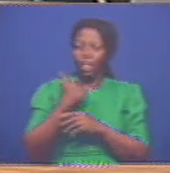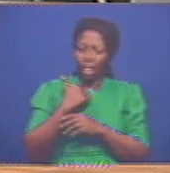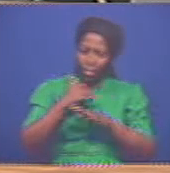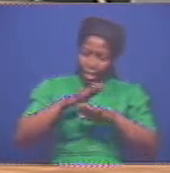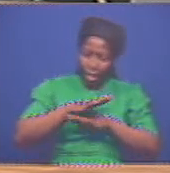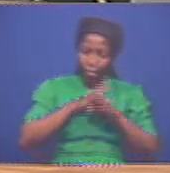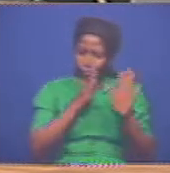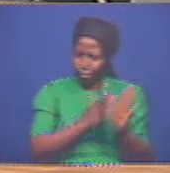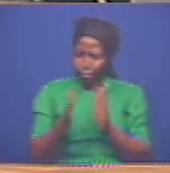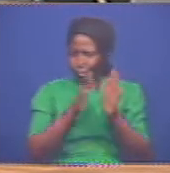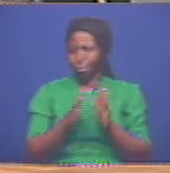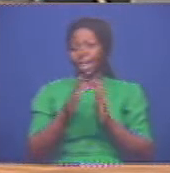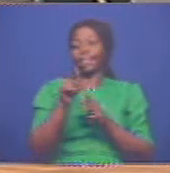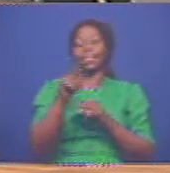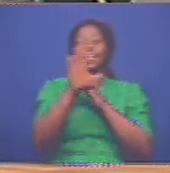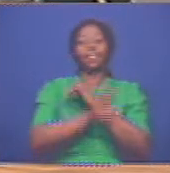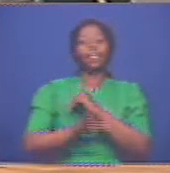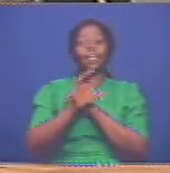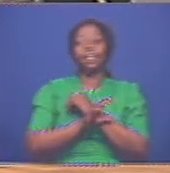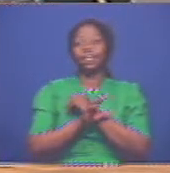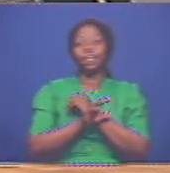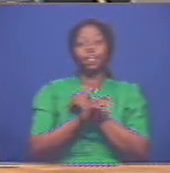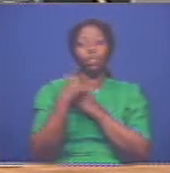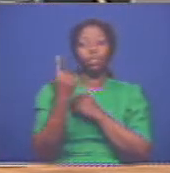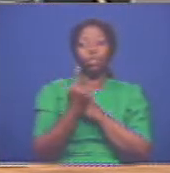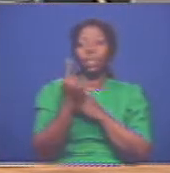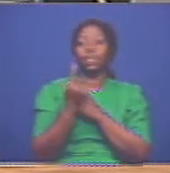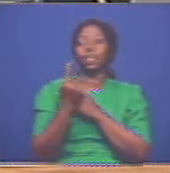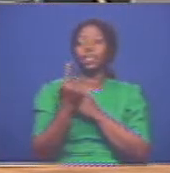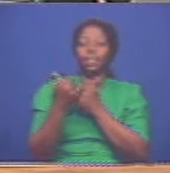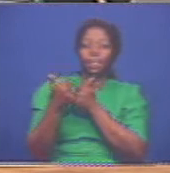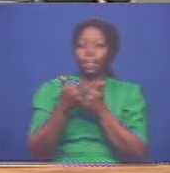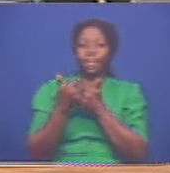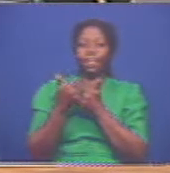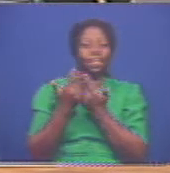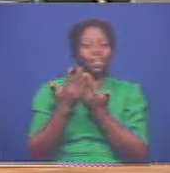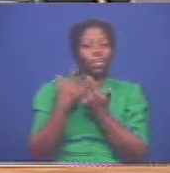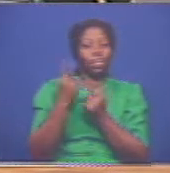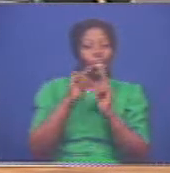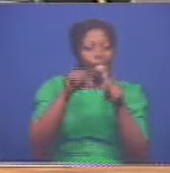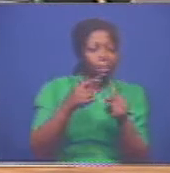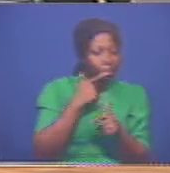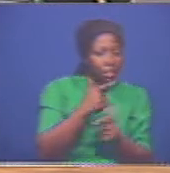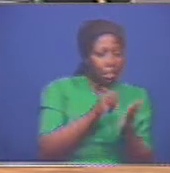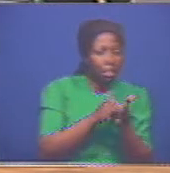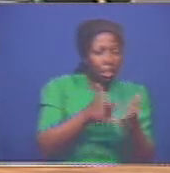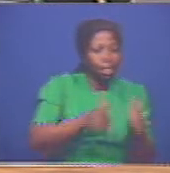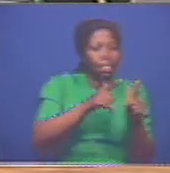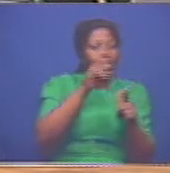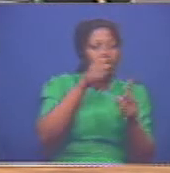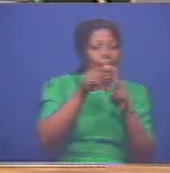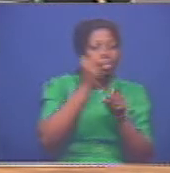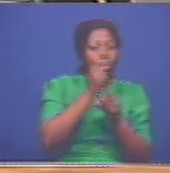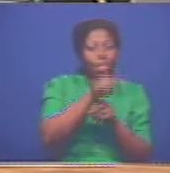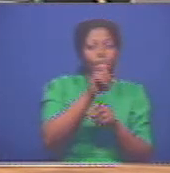plans in this country, and I think the it's just a matter has of always been the challenge. Coming and saying, let us start doing this. It is supposed to take